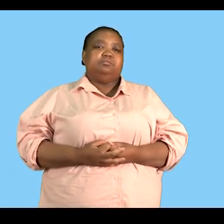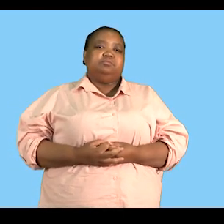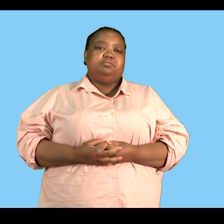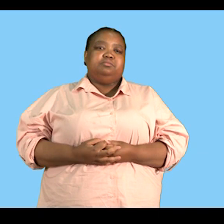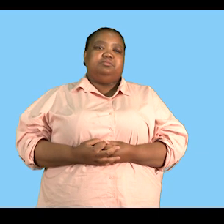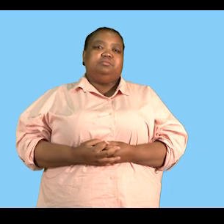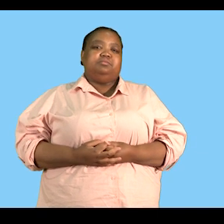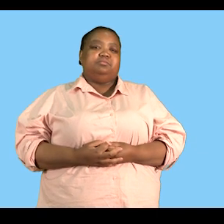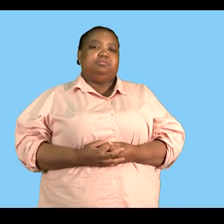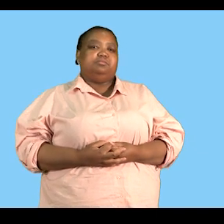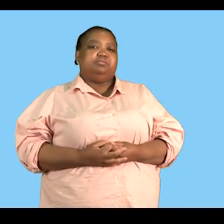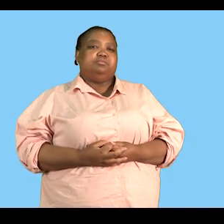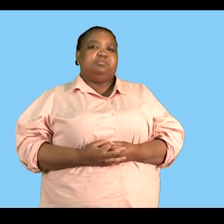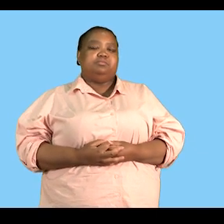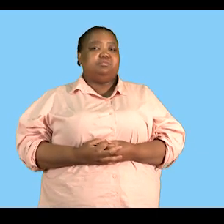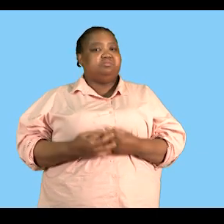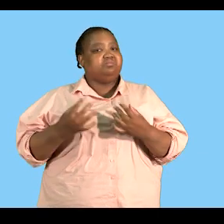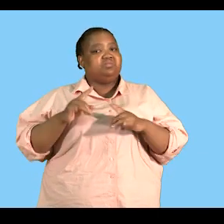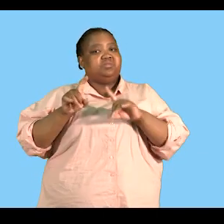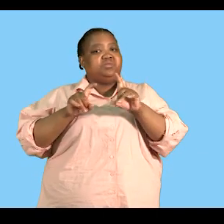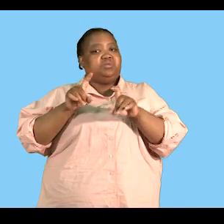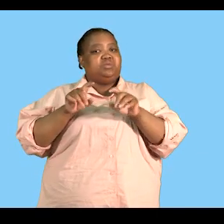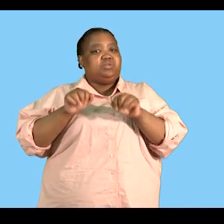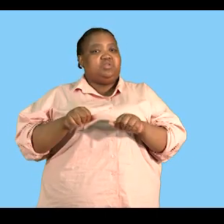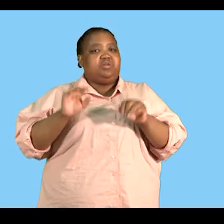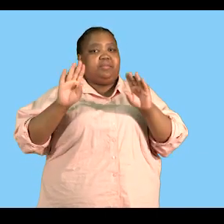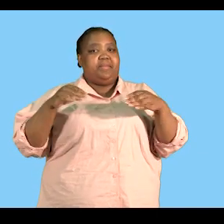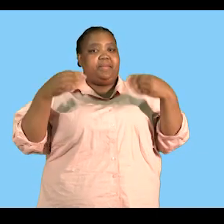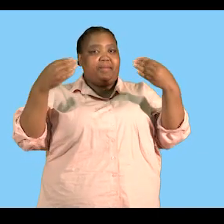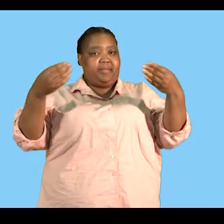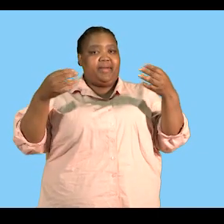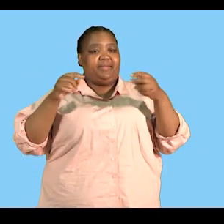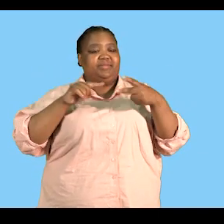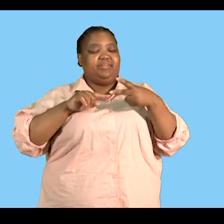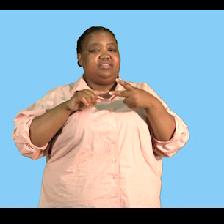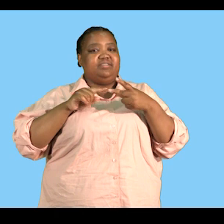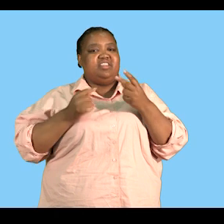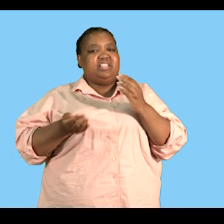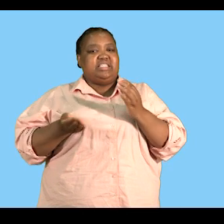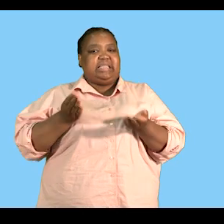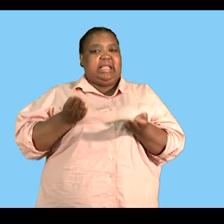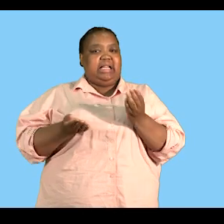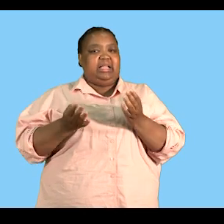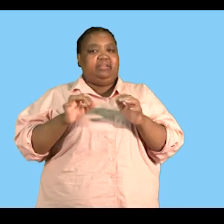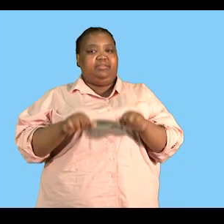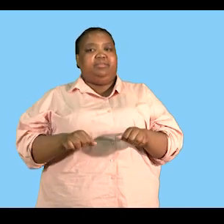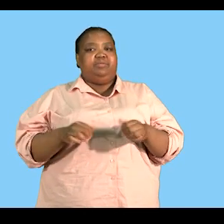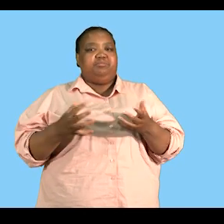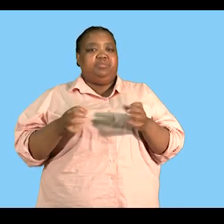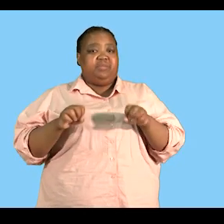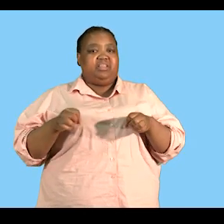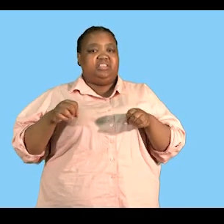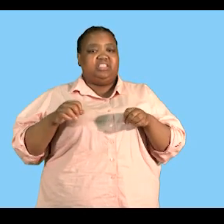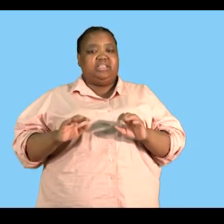Let's look at a last few questions on maps and scale.